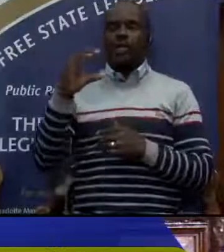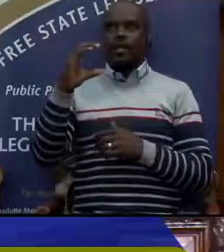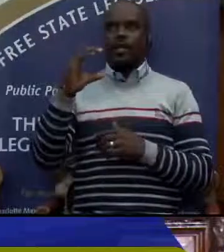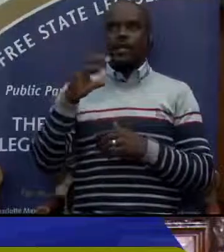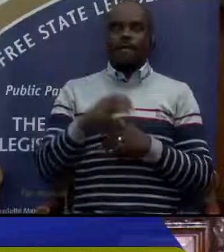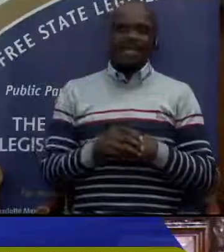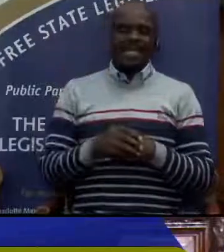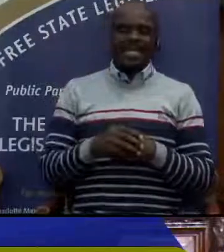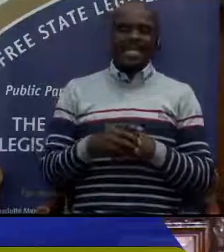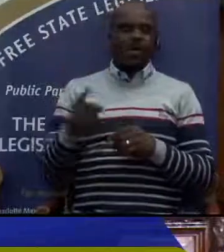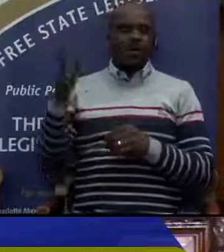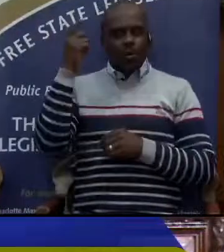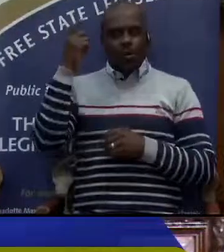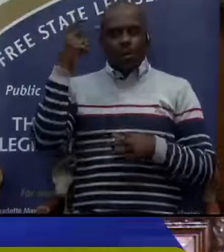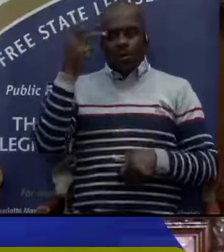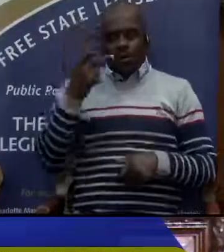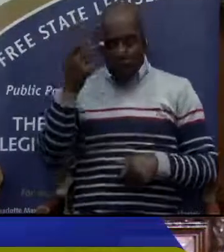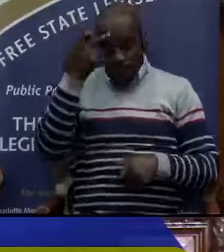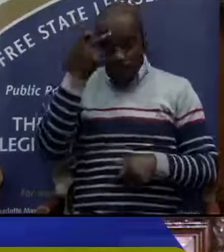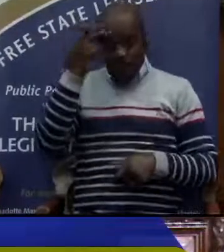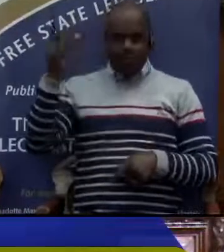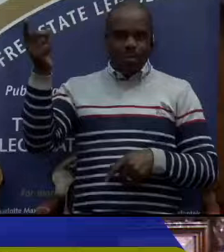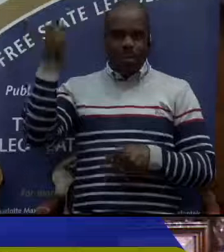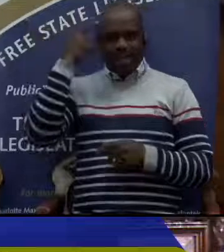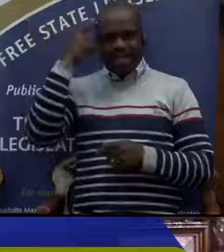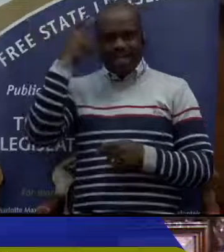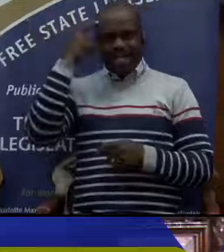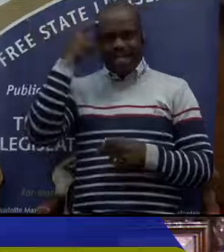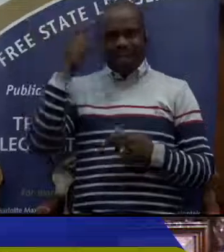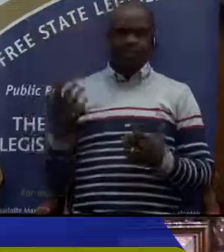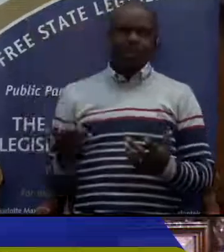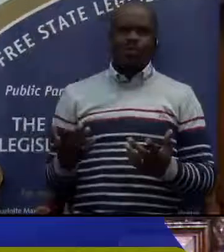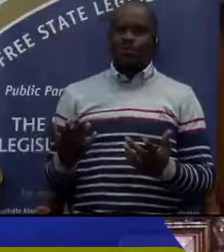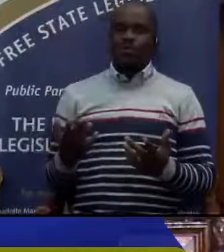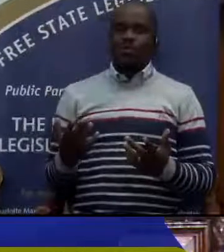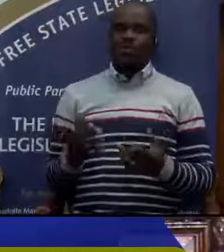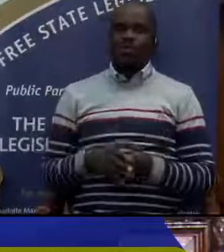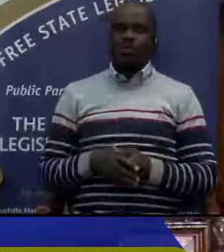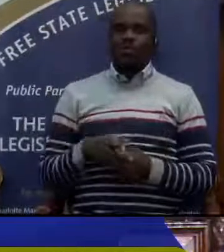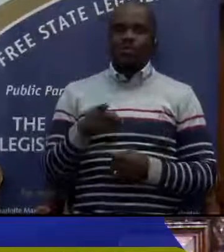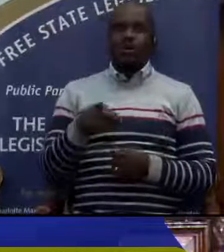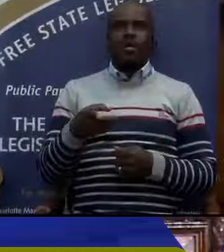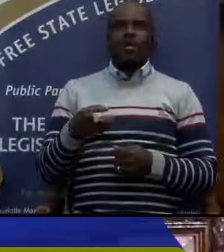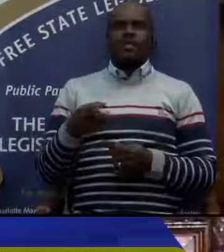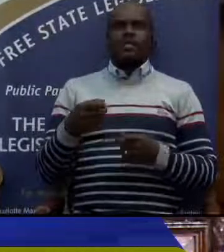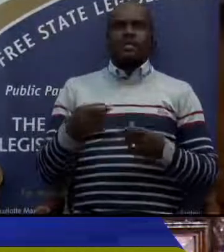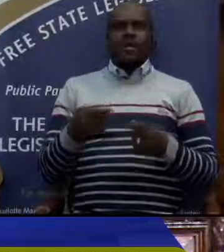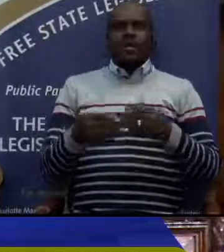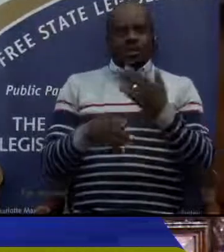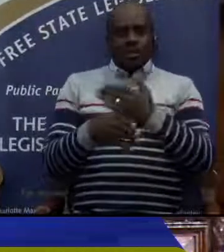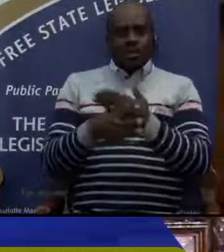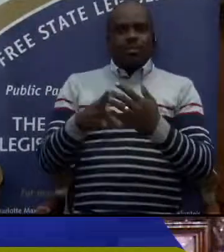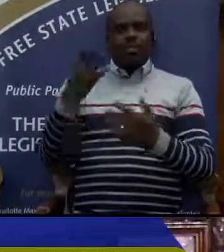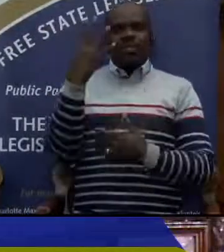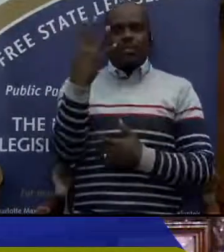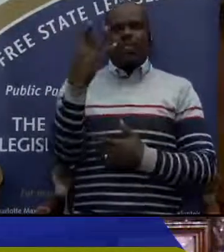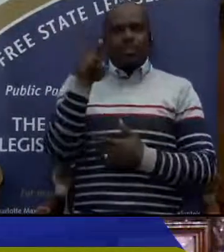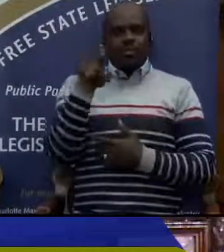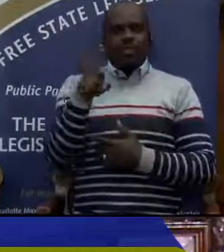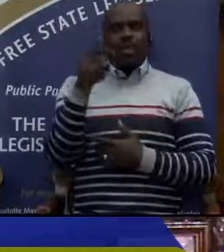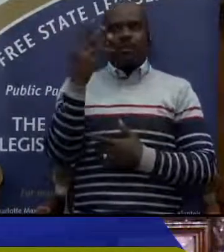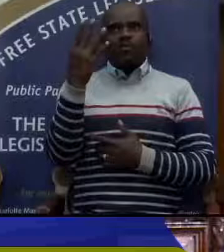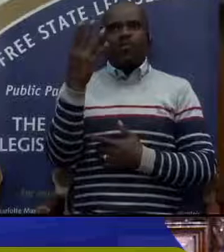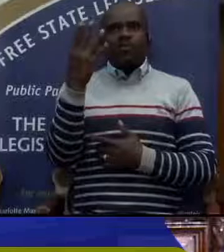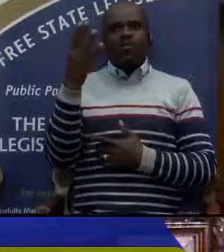then to spend 4.4 million rand on a soap event and 2.7 million rand on an ego-boosting